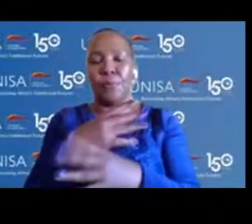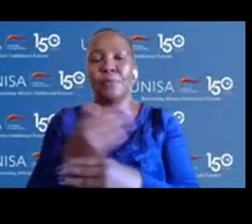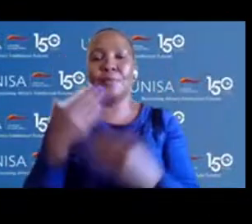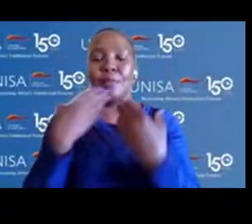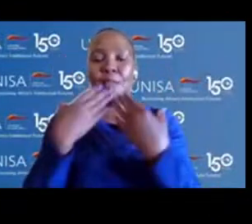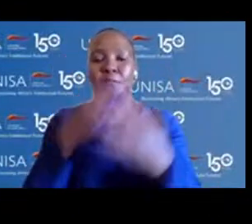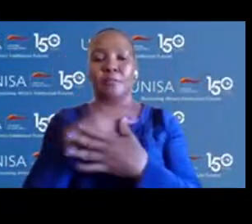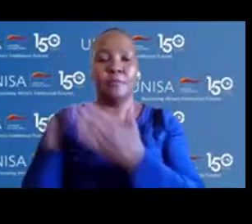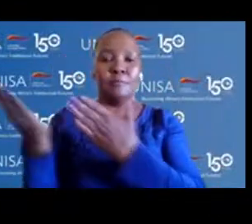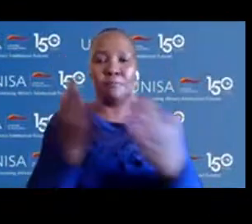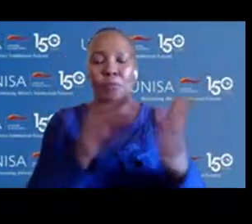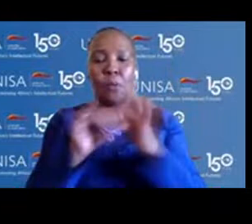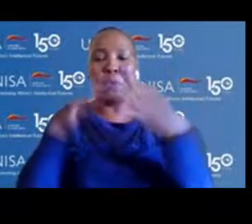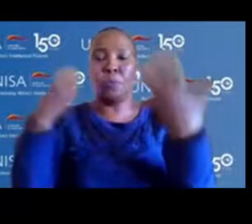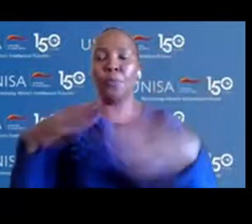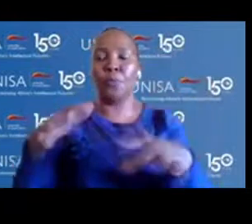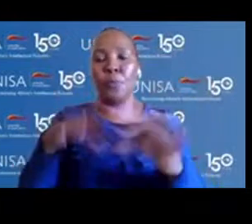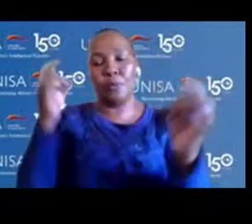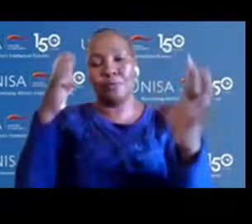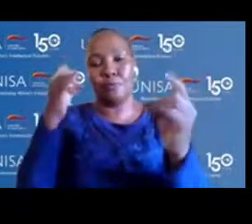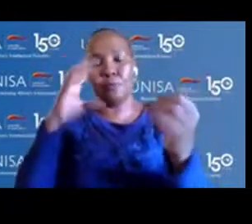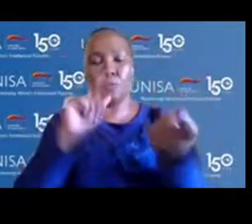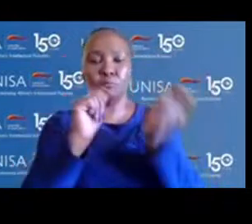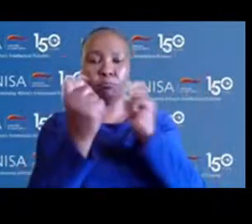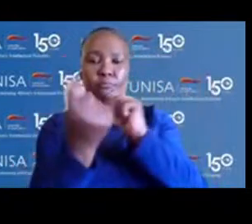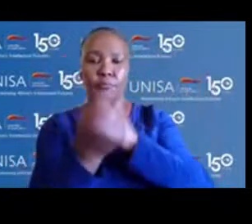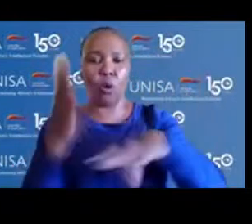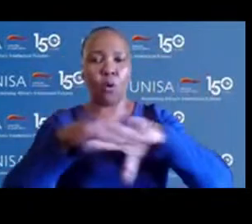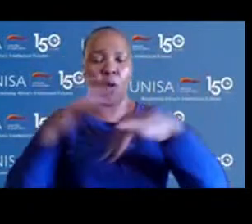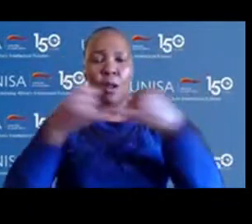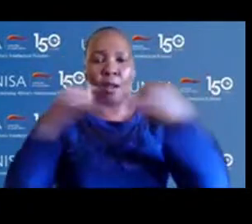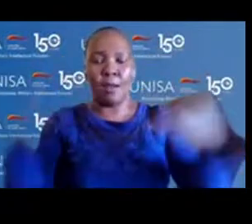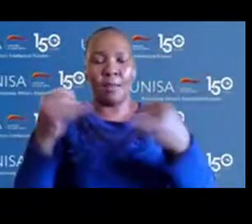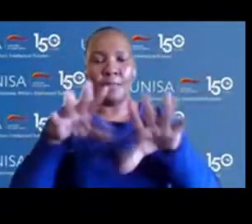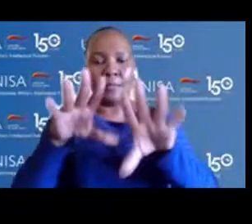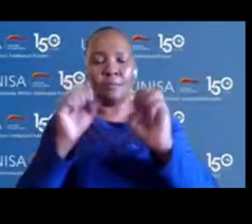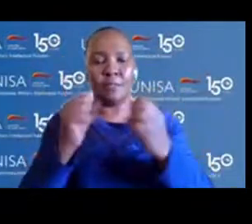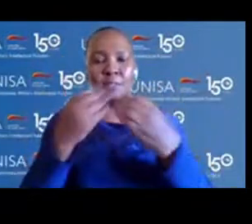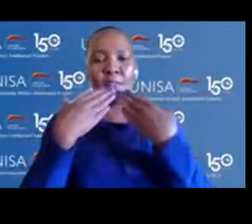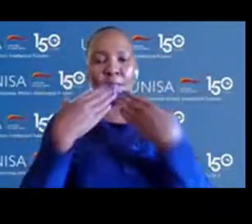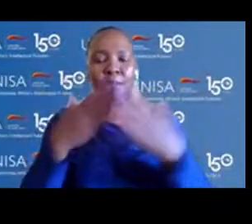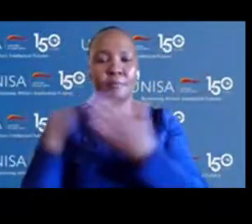to our students to help them transition into these online examinations. Thanks, Pinchas.